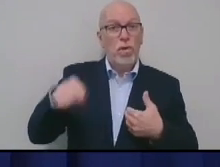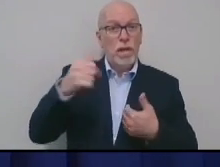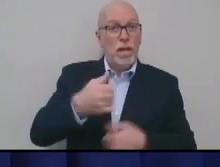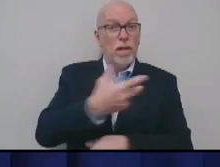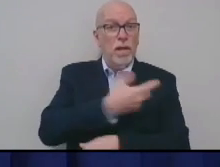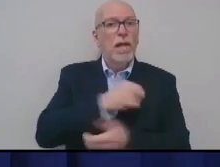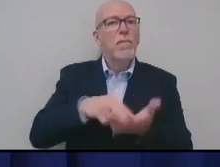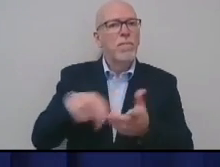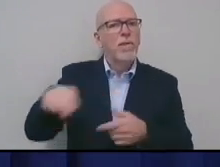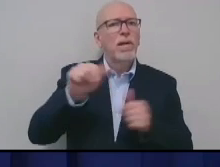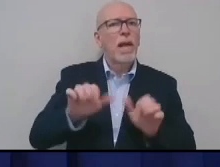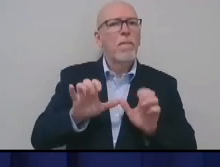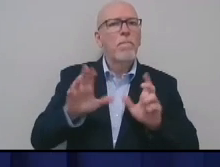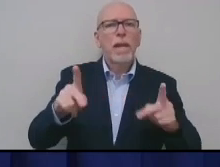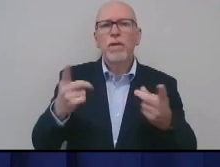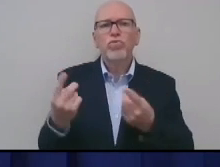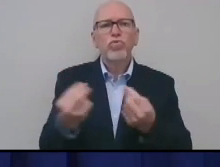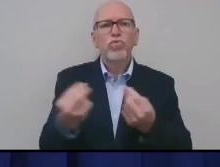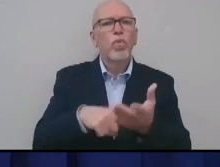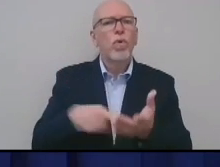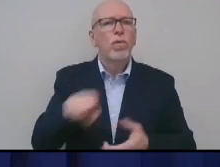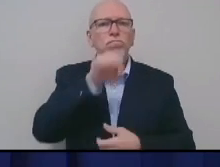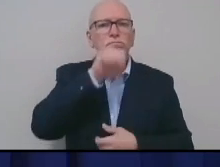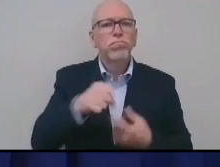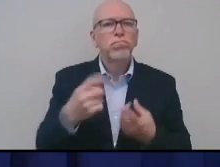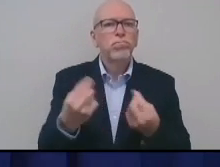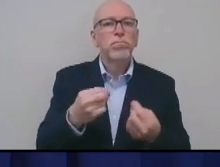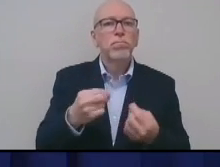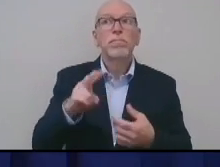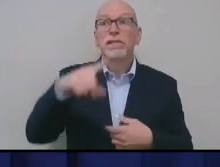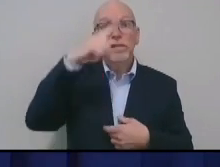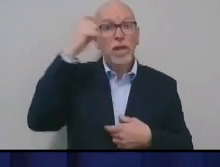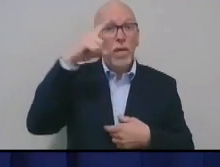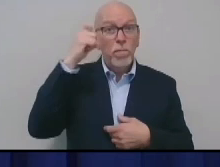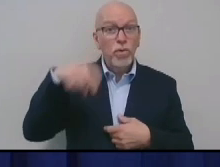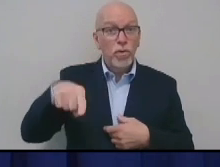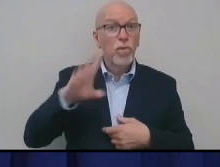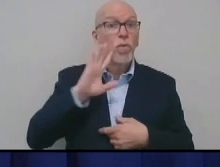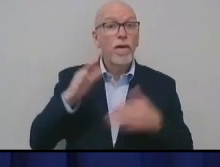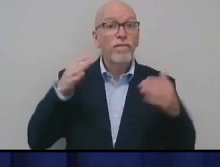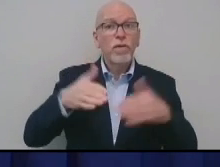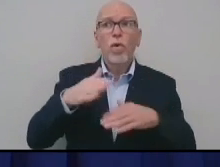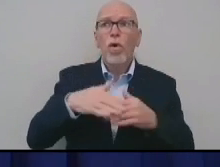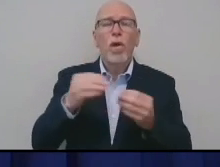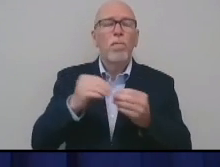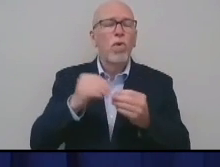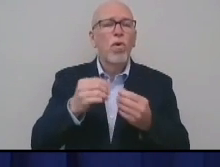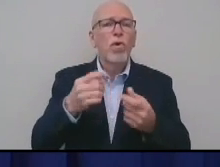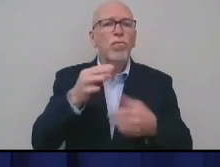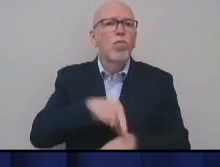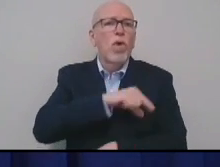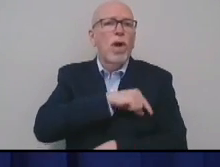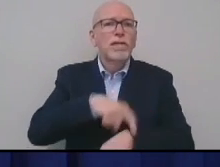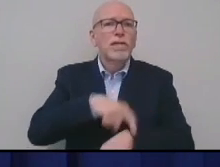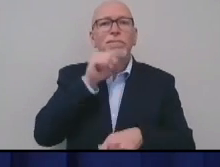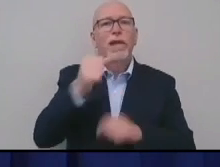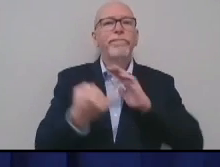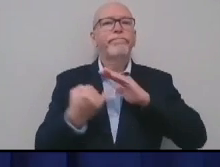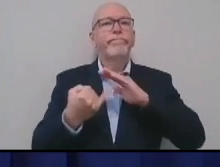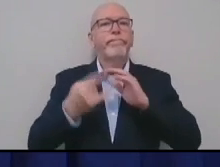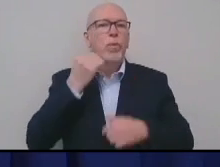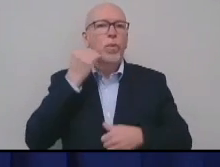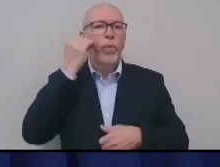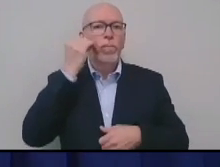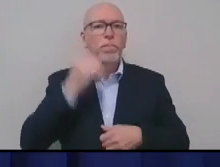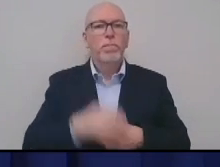activities they love. It will help them to have a summer that is focused on quality time and not quarantine. It also will help